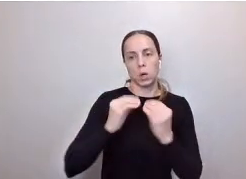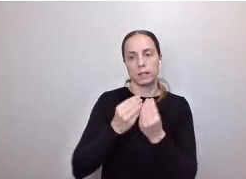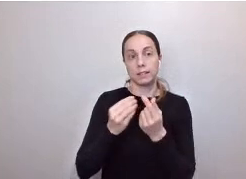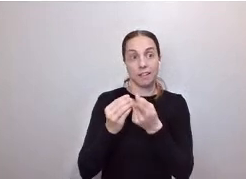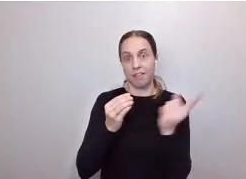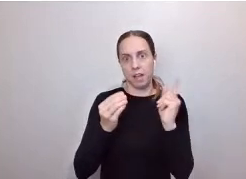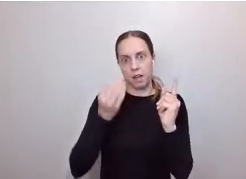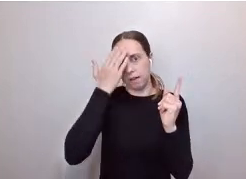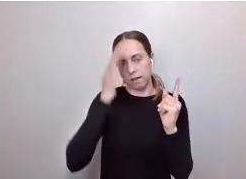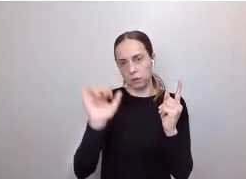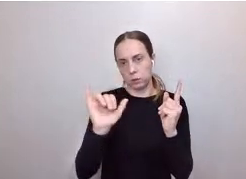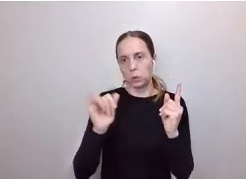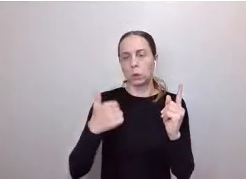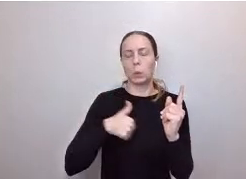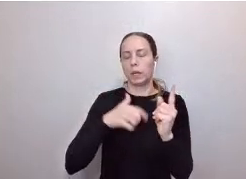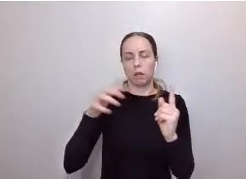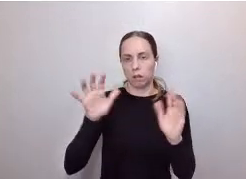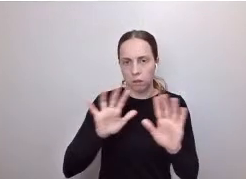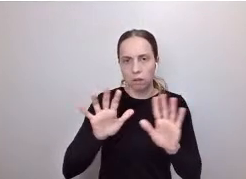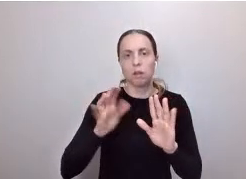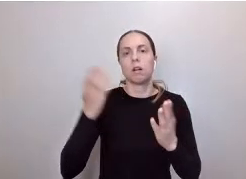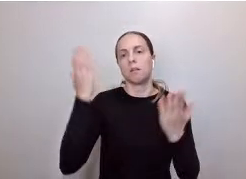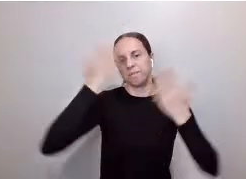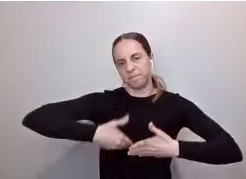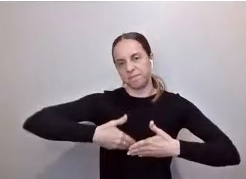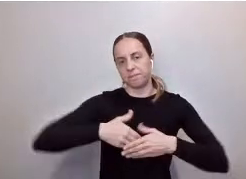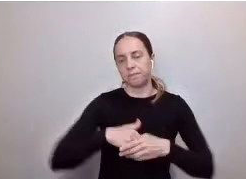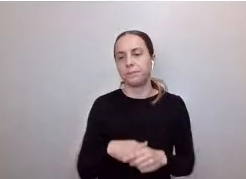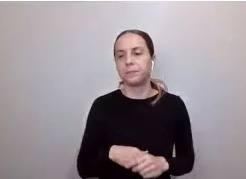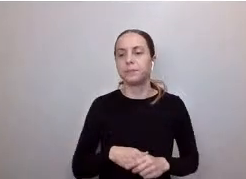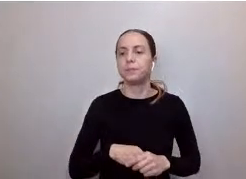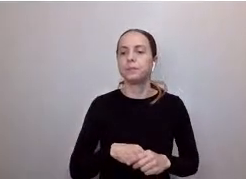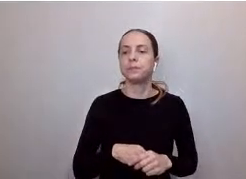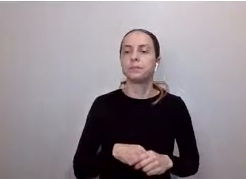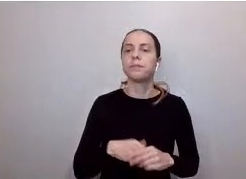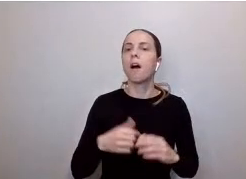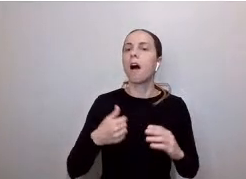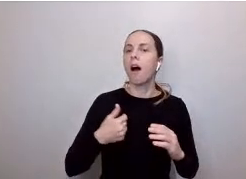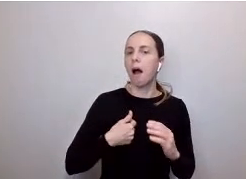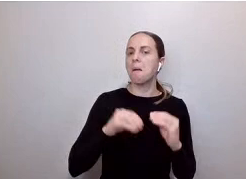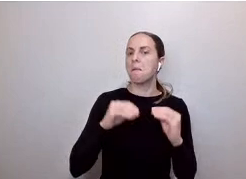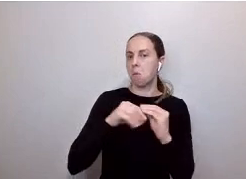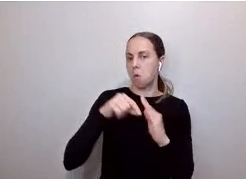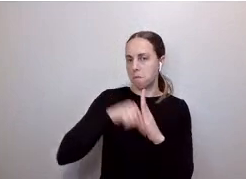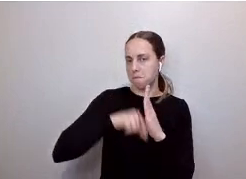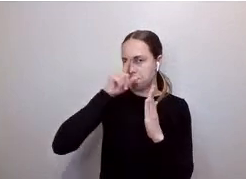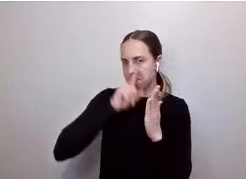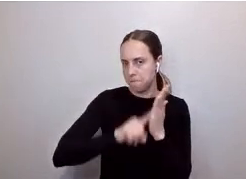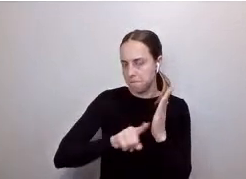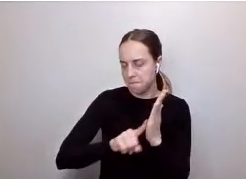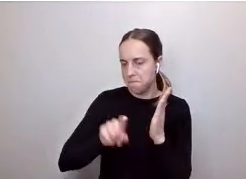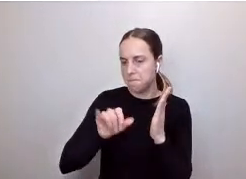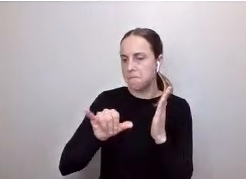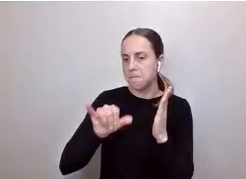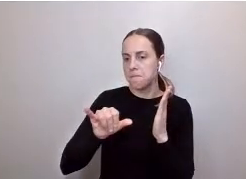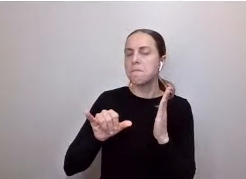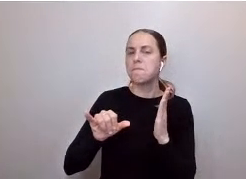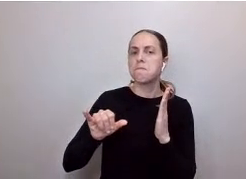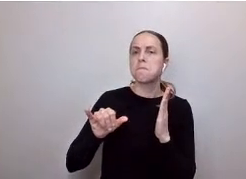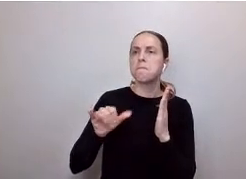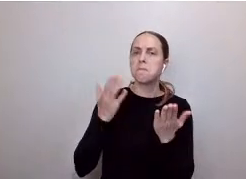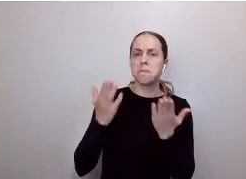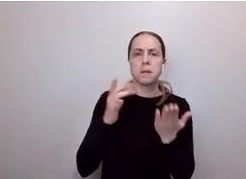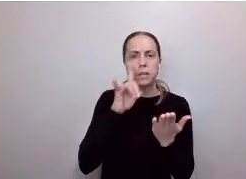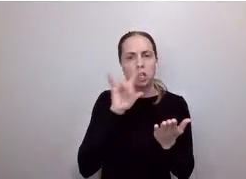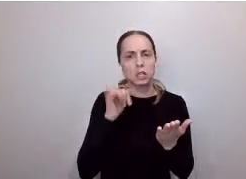piece of this. And when I looked into it further, it was actually clear that while it may look like we are cutting the budget, and